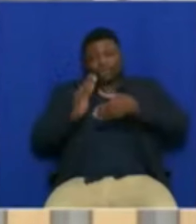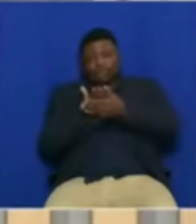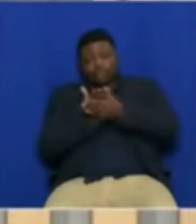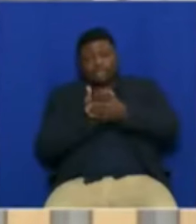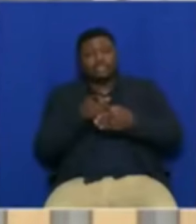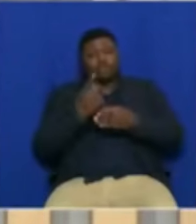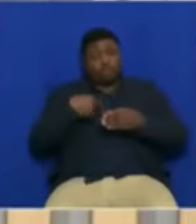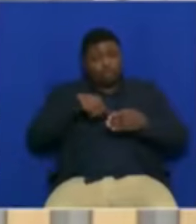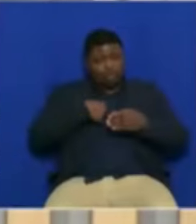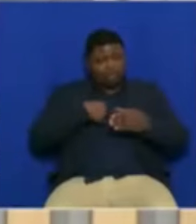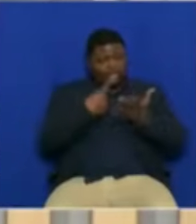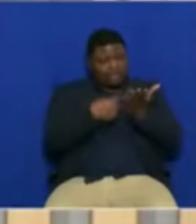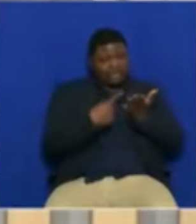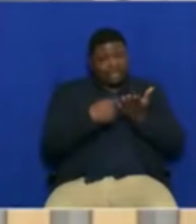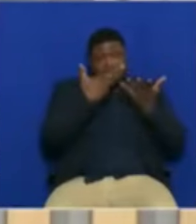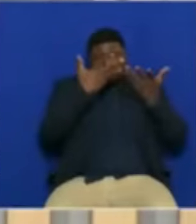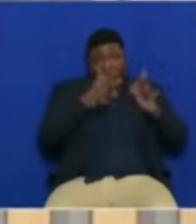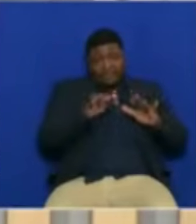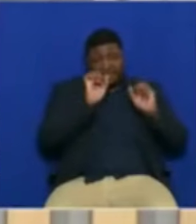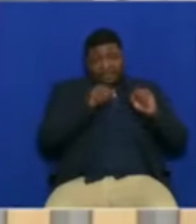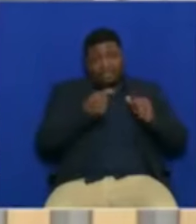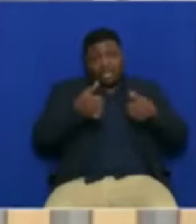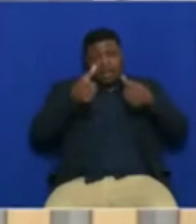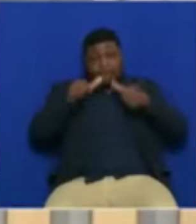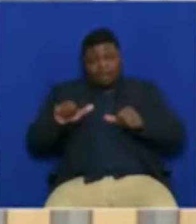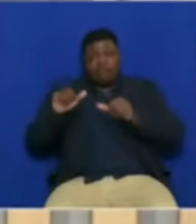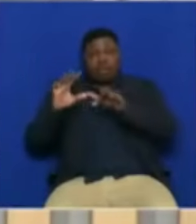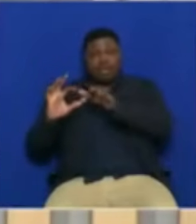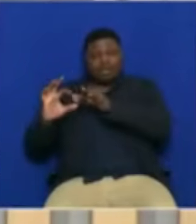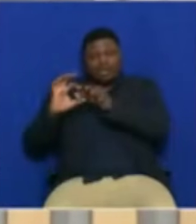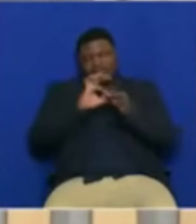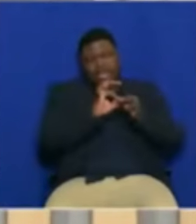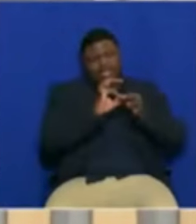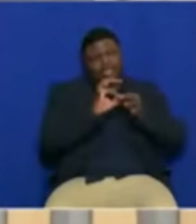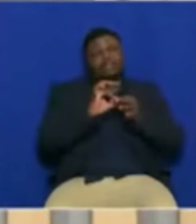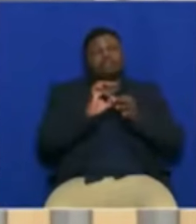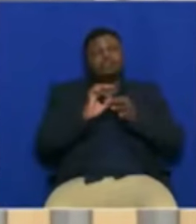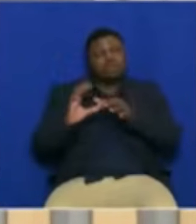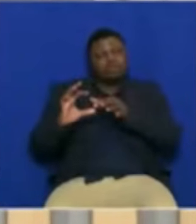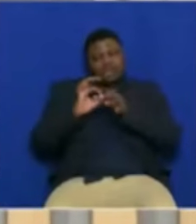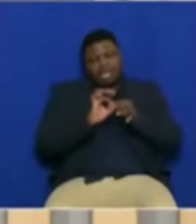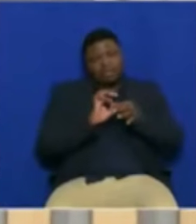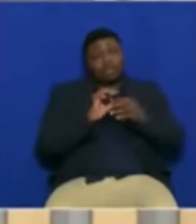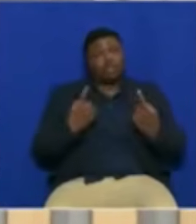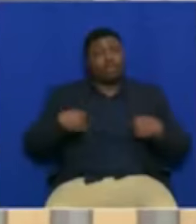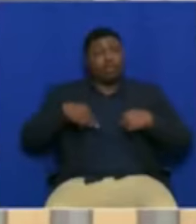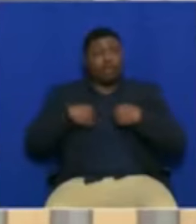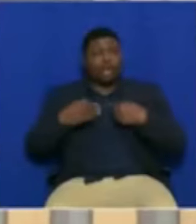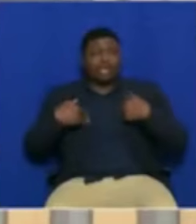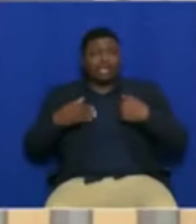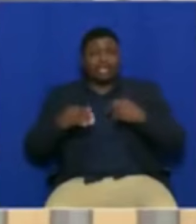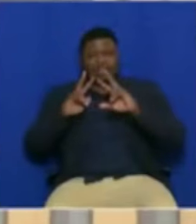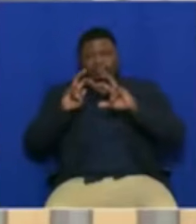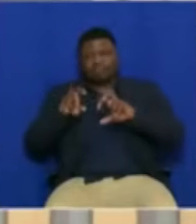other links or starting points which Colonel Phillips should have looked at